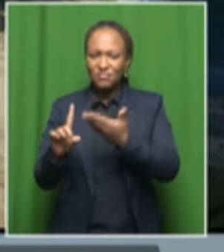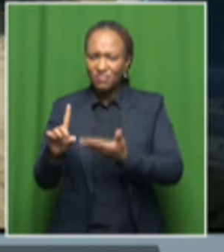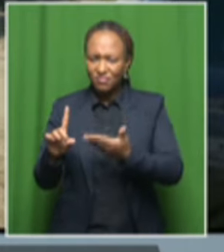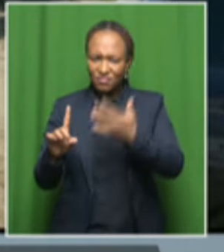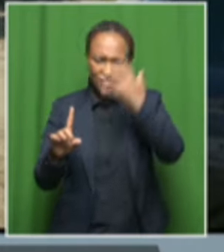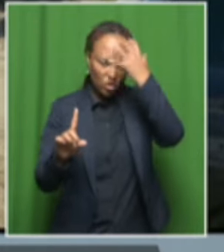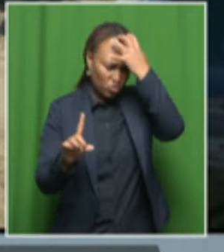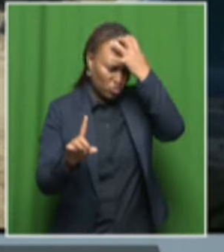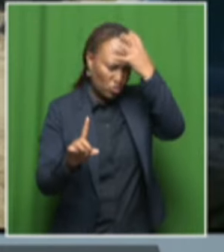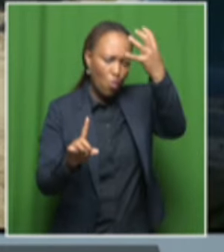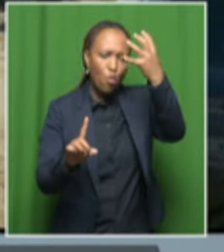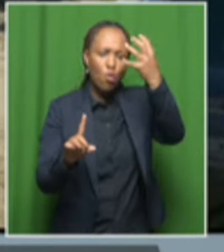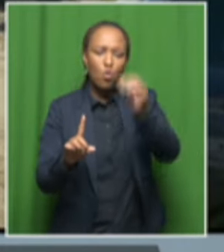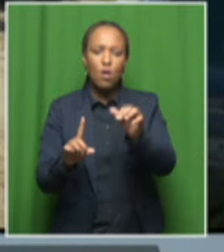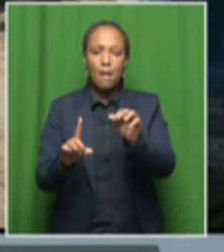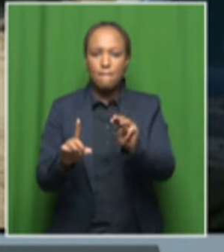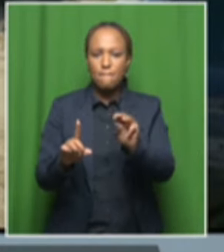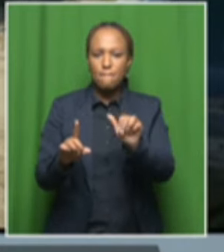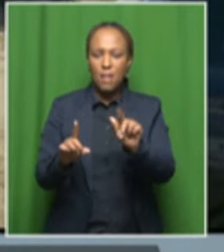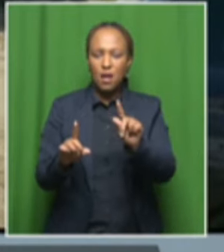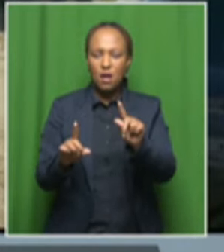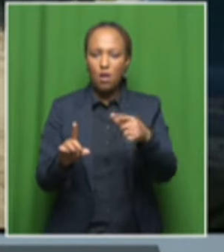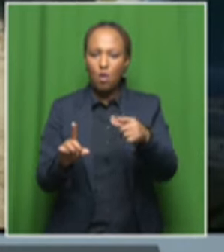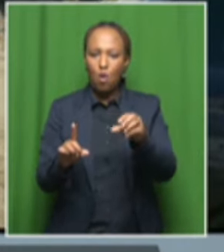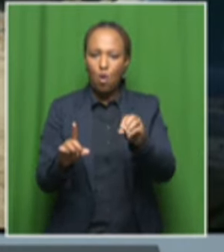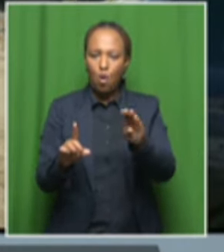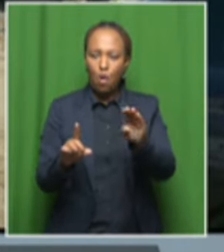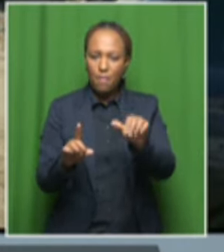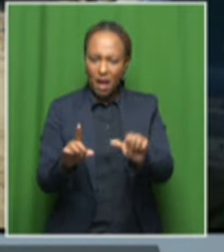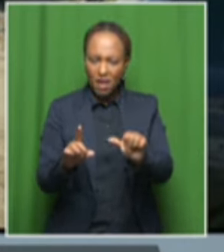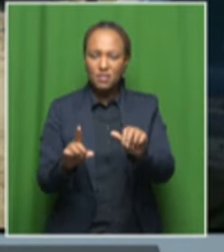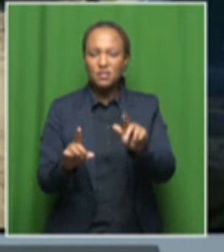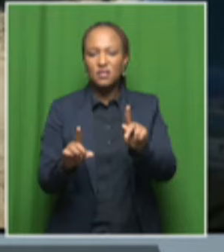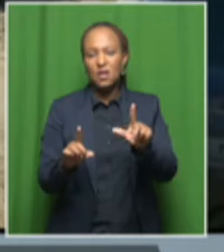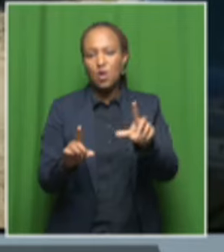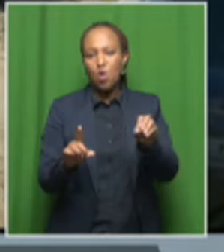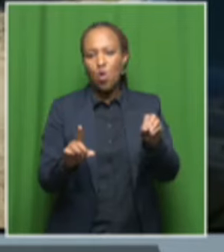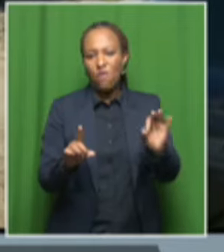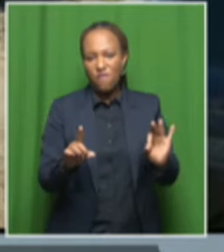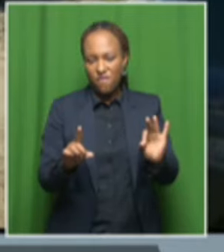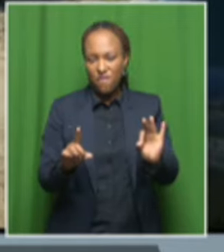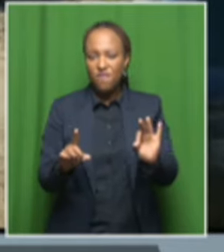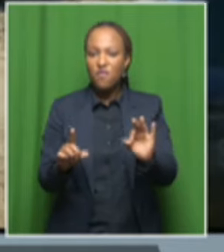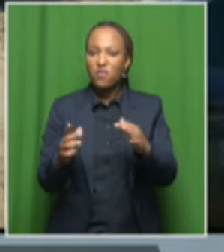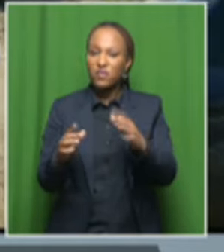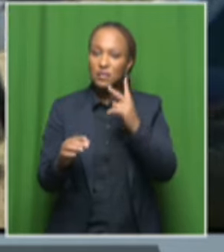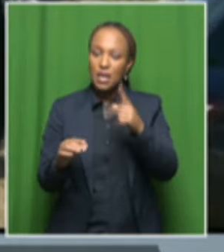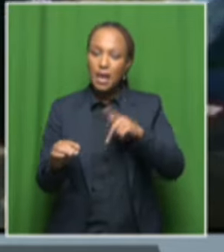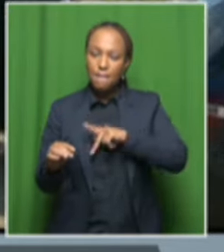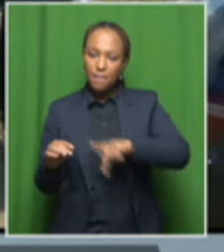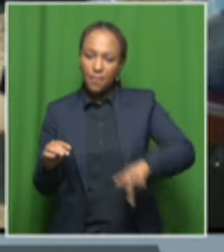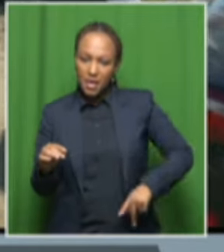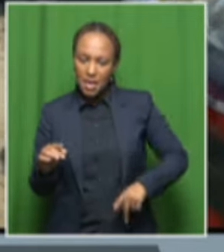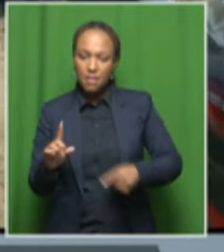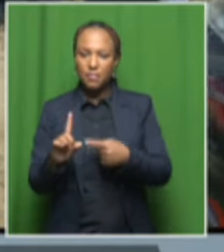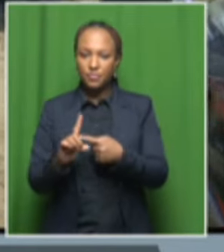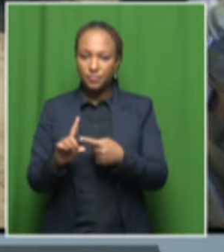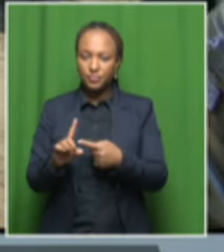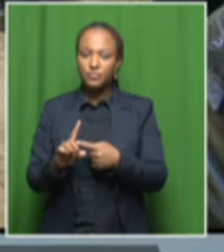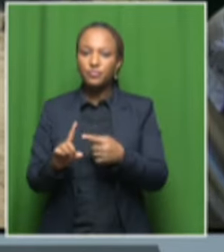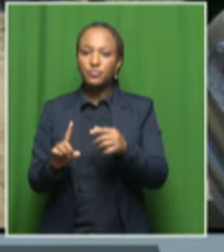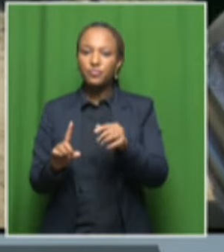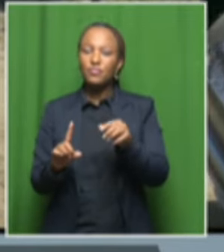Duke of Mahobasloof. We also saw tribute by former Premier of Limpopo,